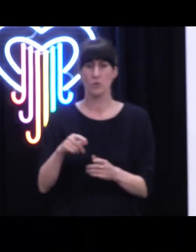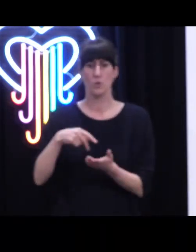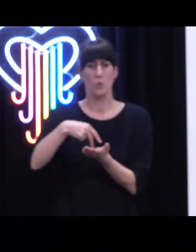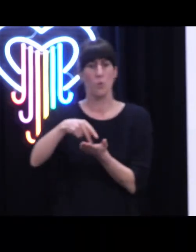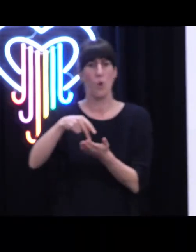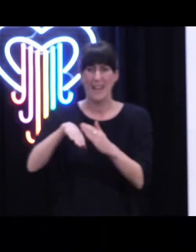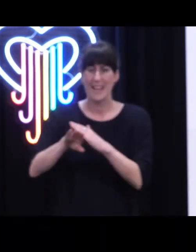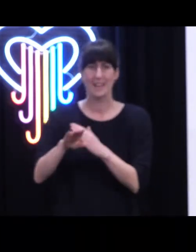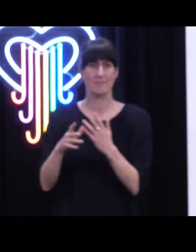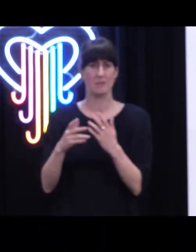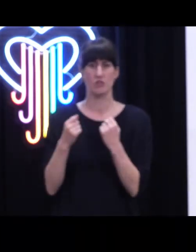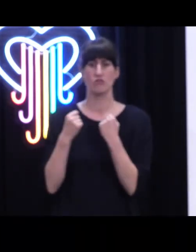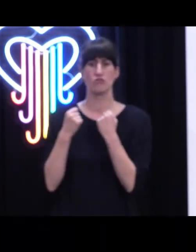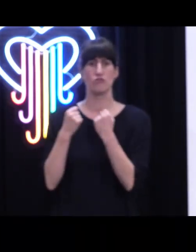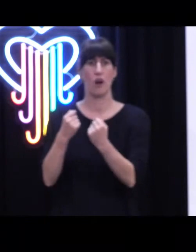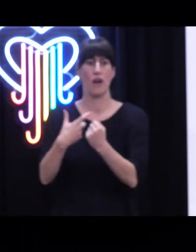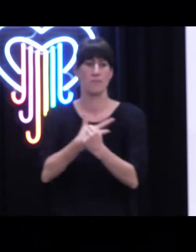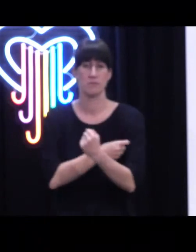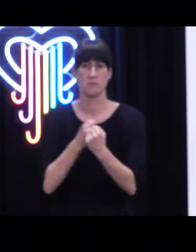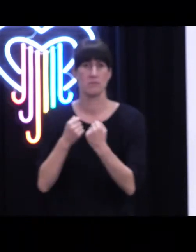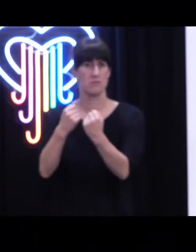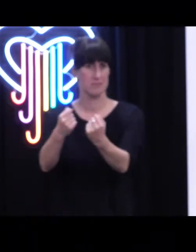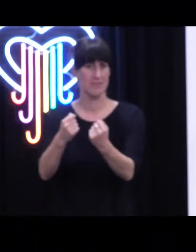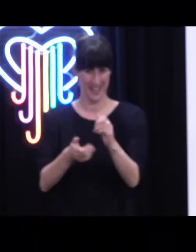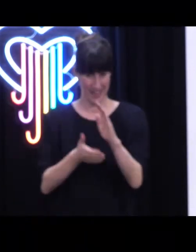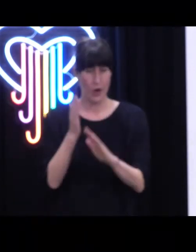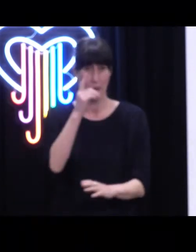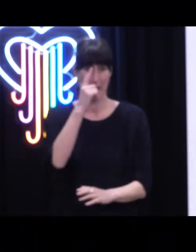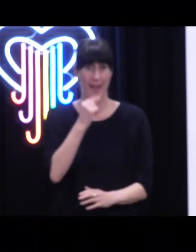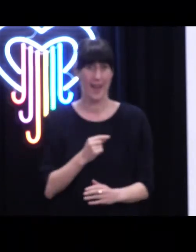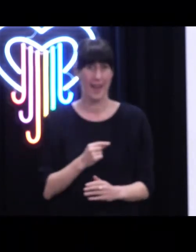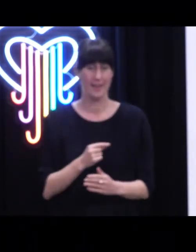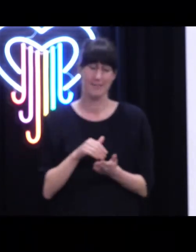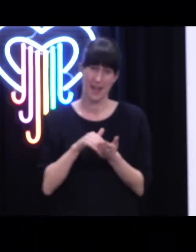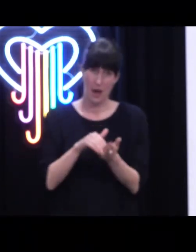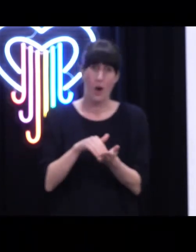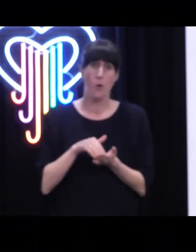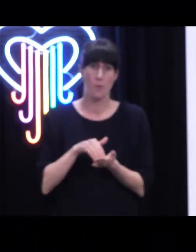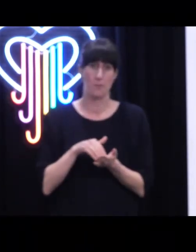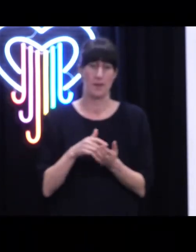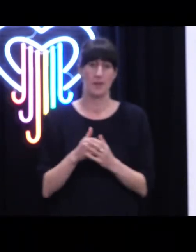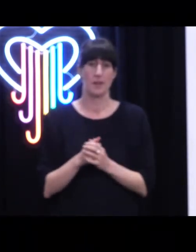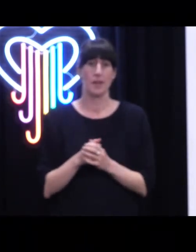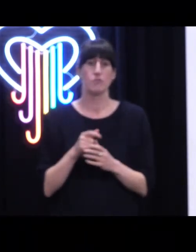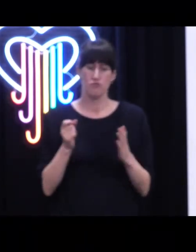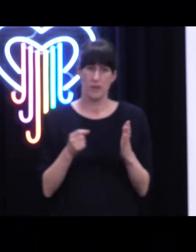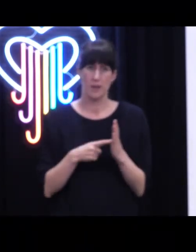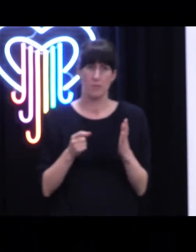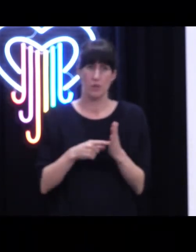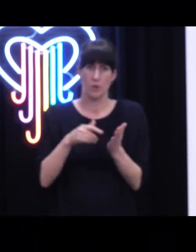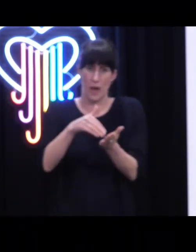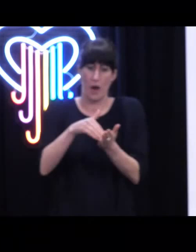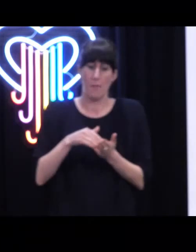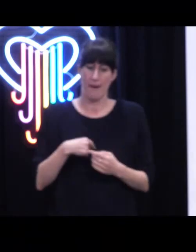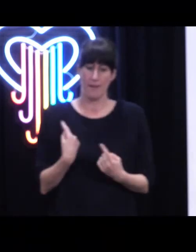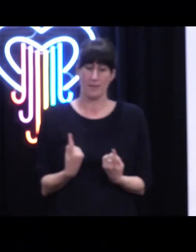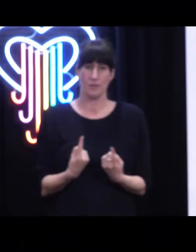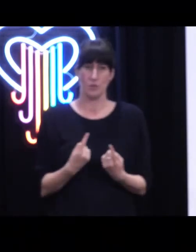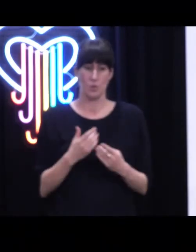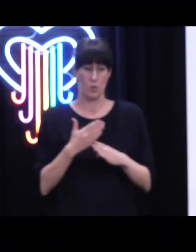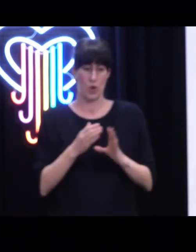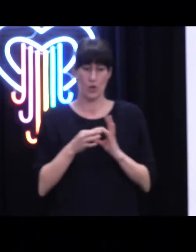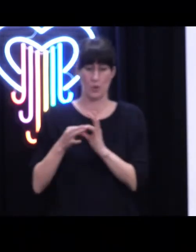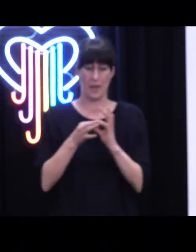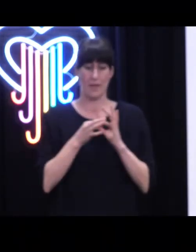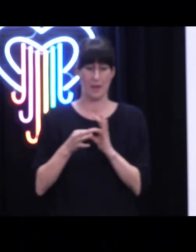the tens of thousands of Aucklanders who have done their bit this week. It's the most important thing you can do to help us as we work together